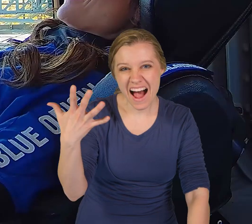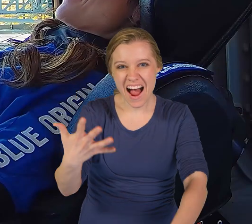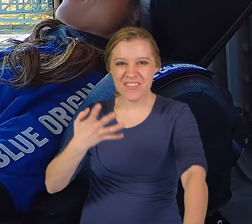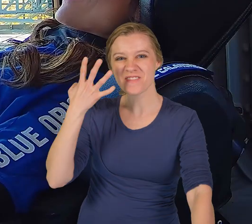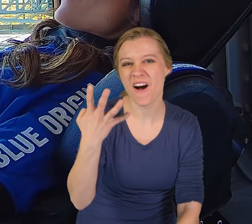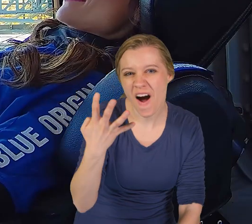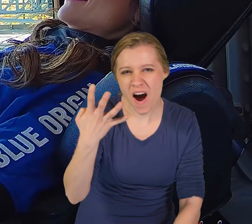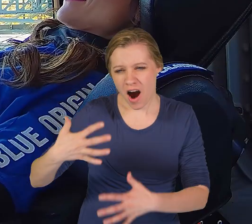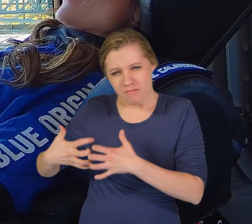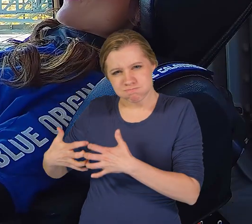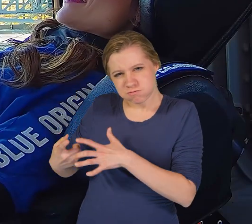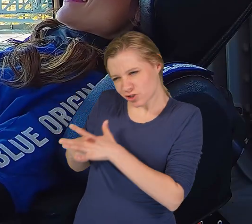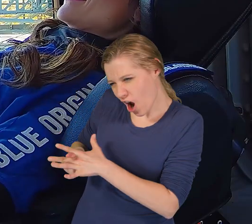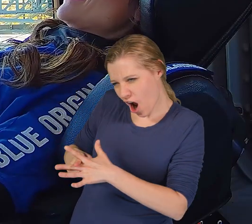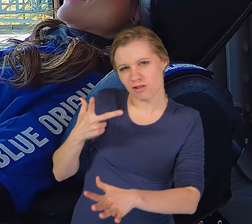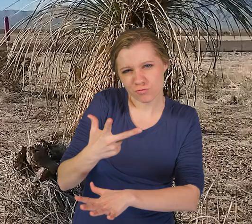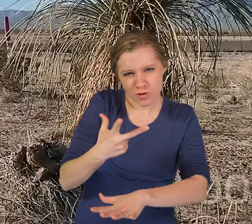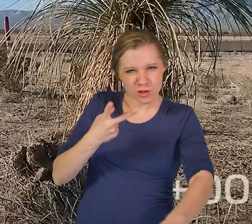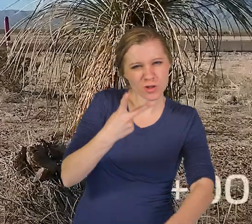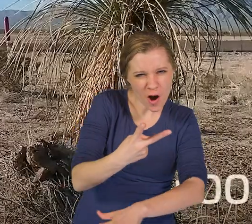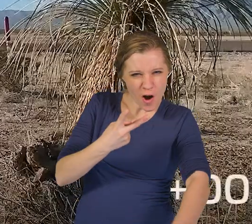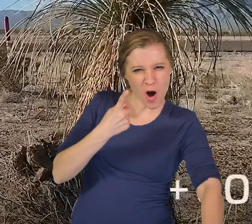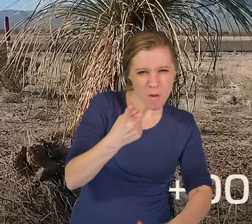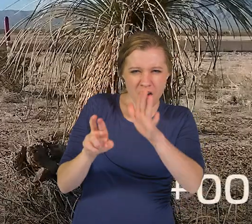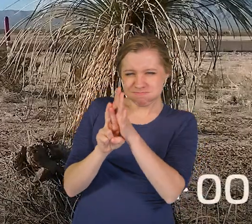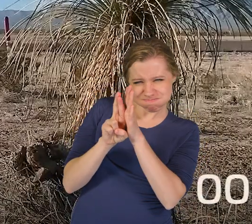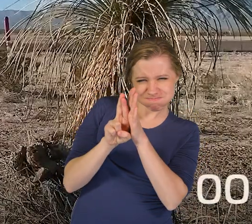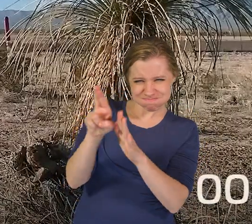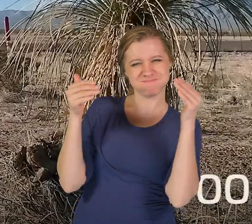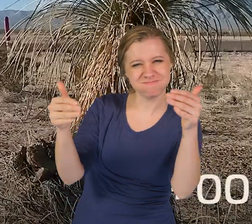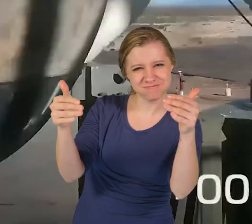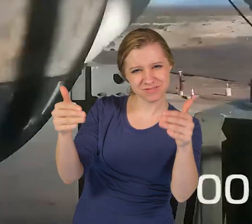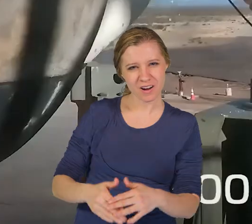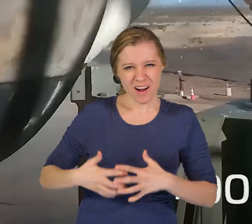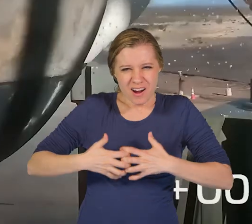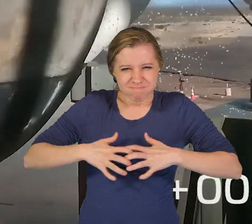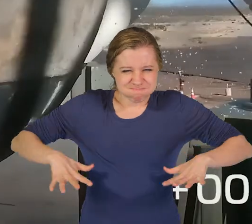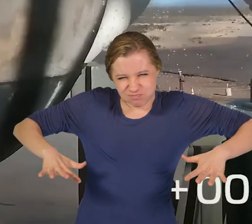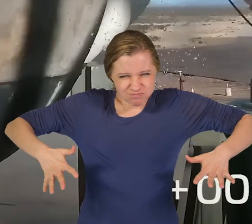5, 4, command engine start, 2, 1, ignition.